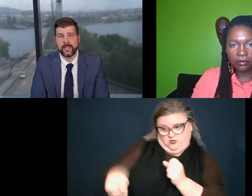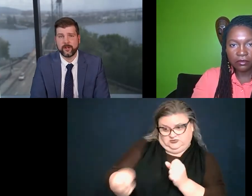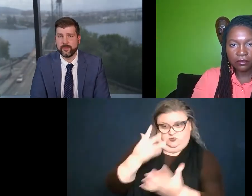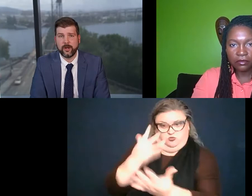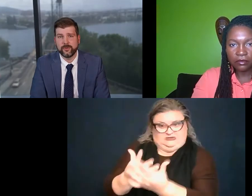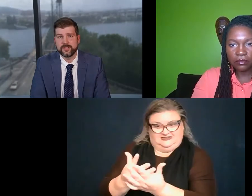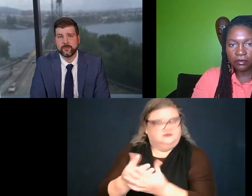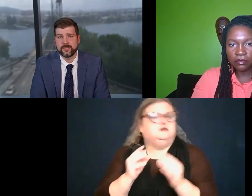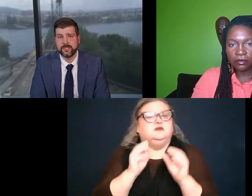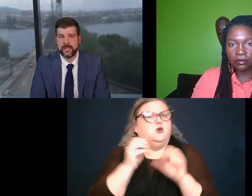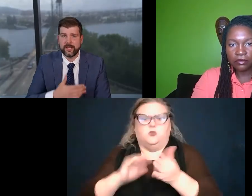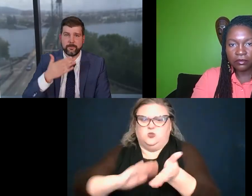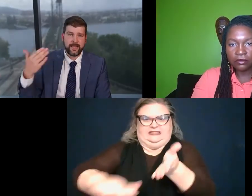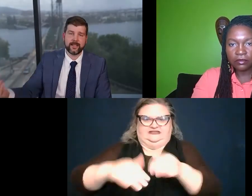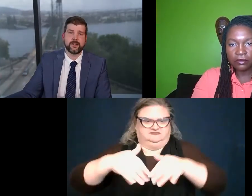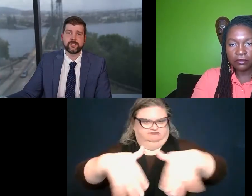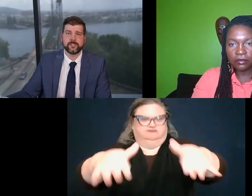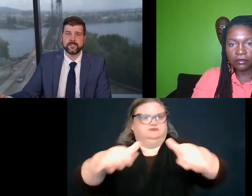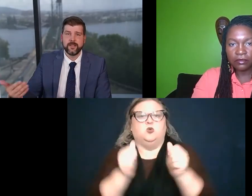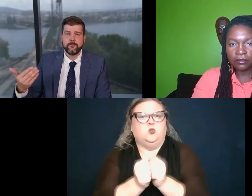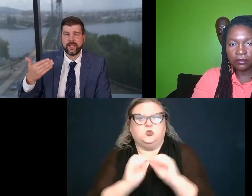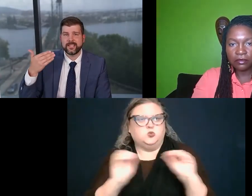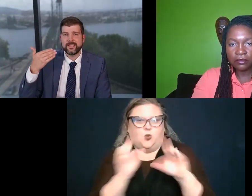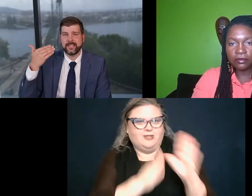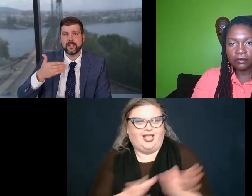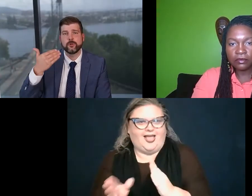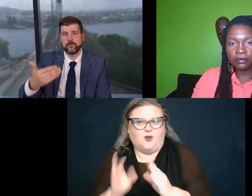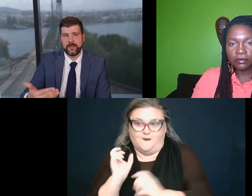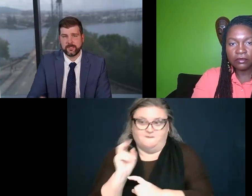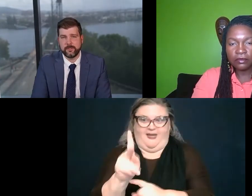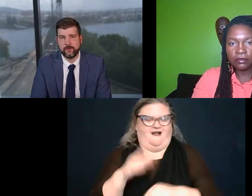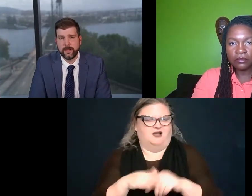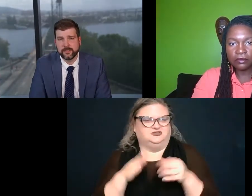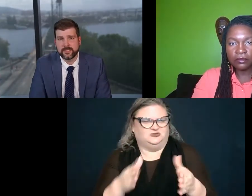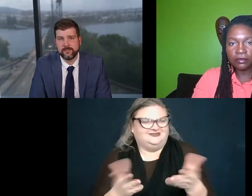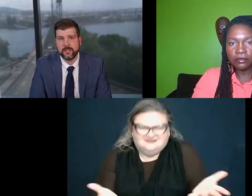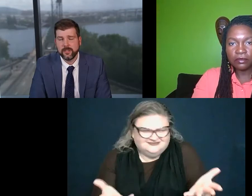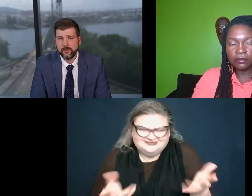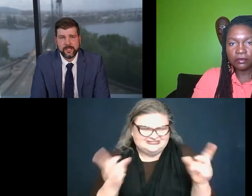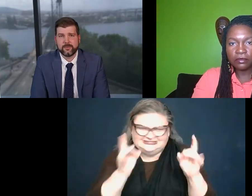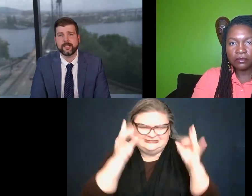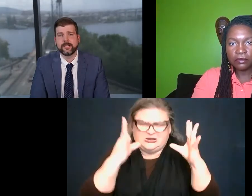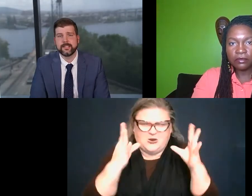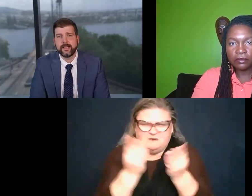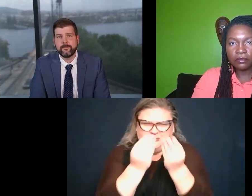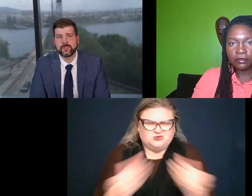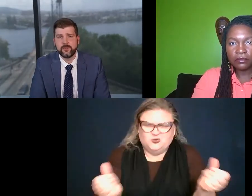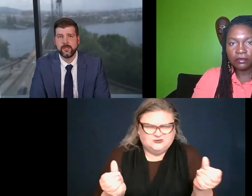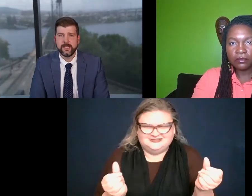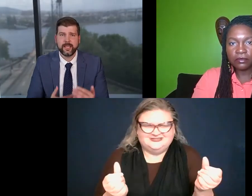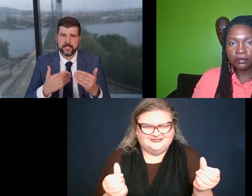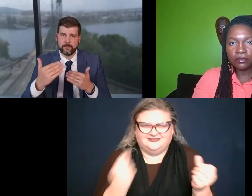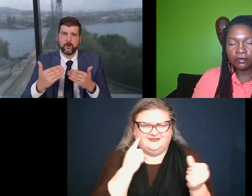a plan or without resources and end up back on our streets, that's a terrible recipe for public safety. We need to recognize that.